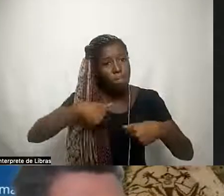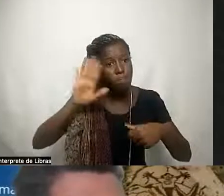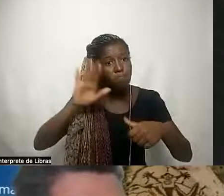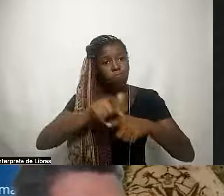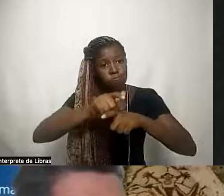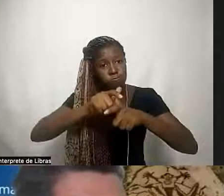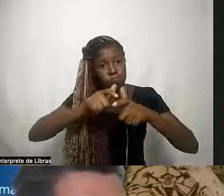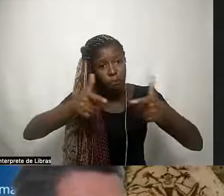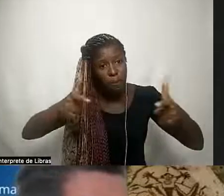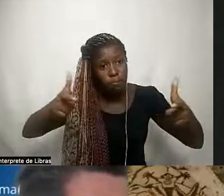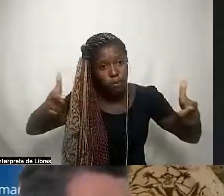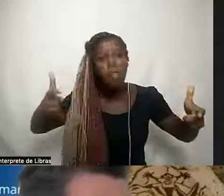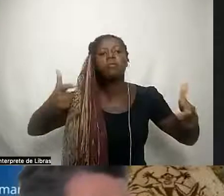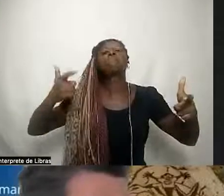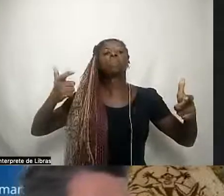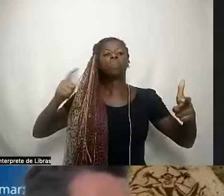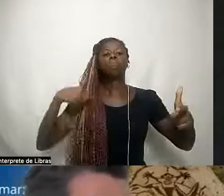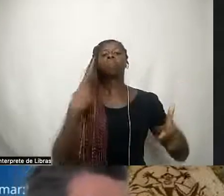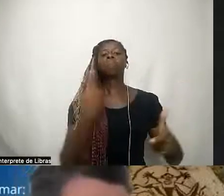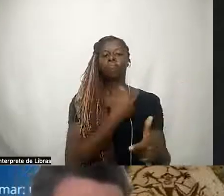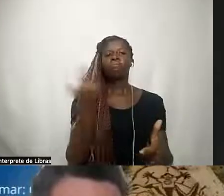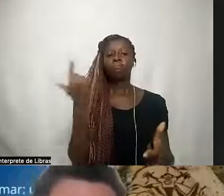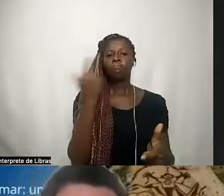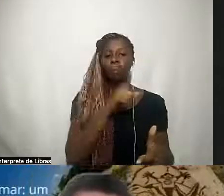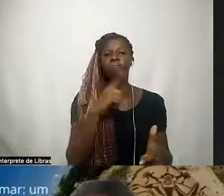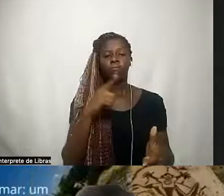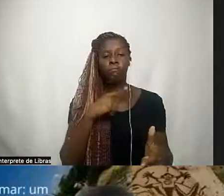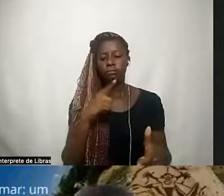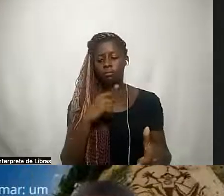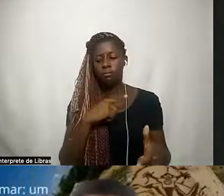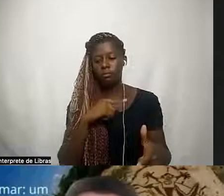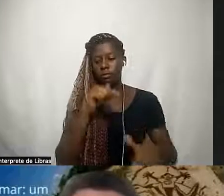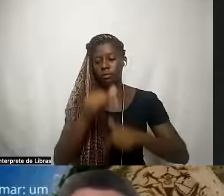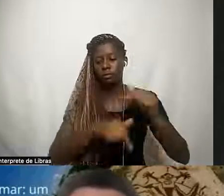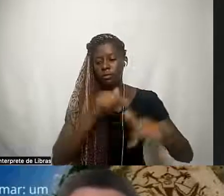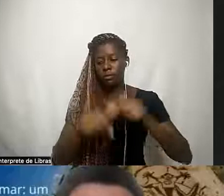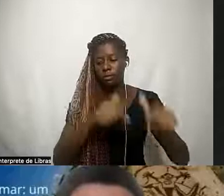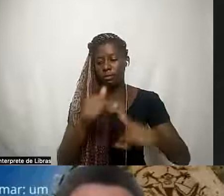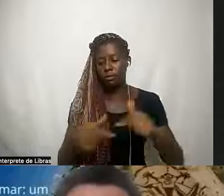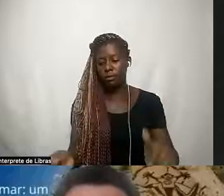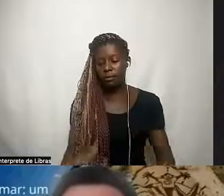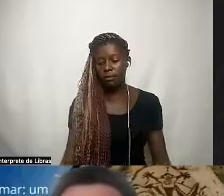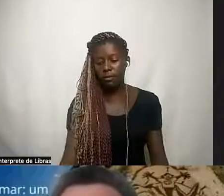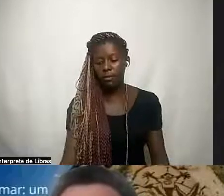working in a more broad way, in a broader way. So we